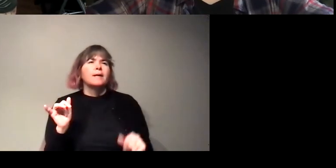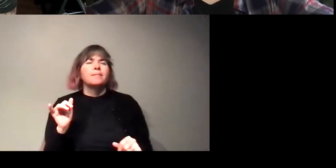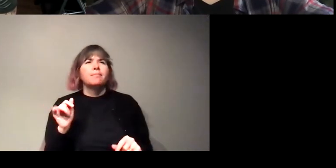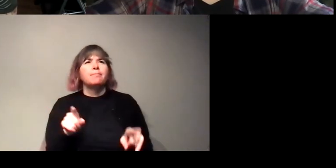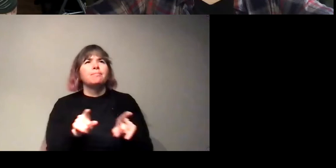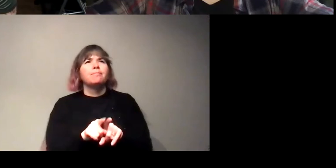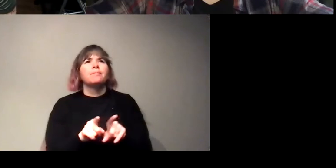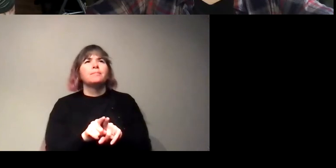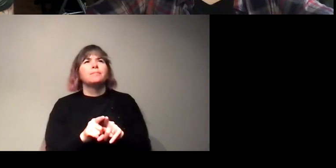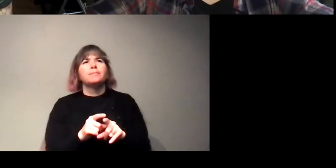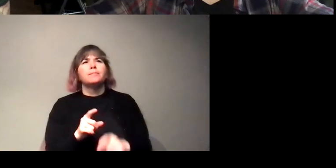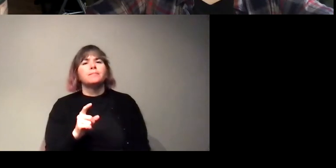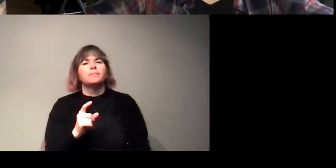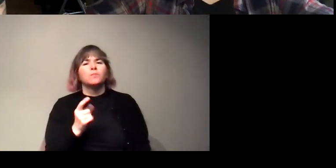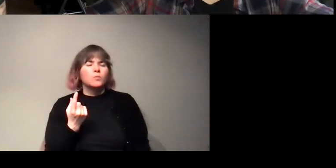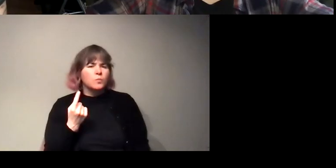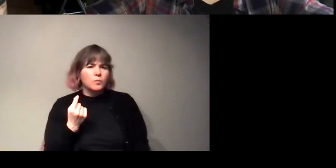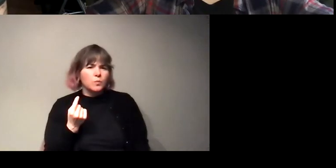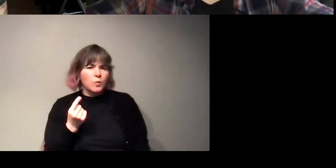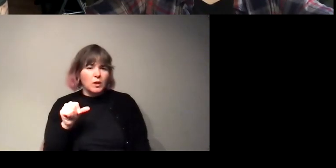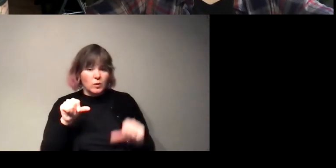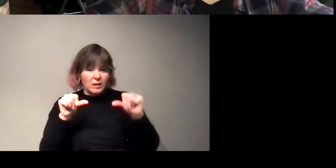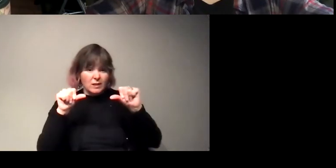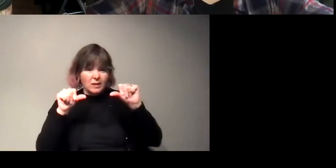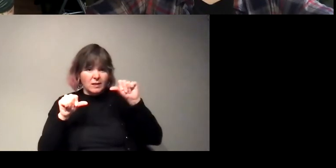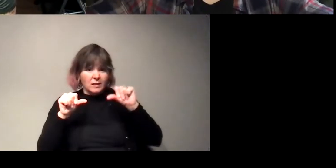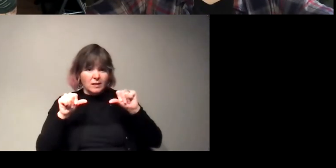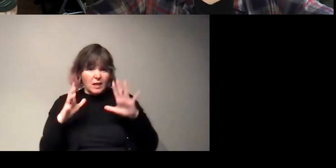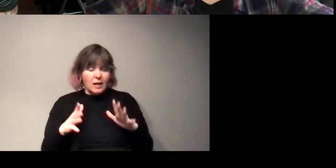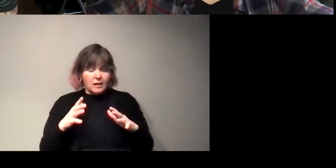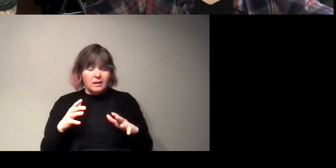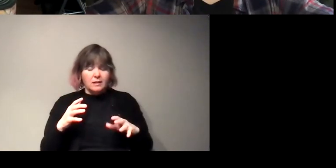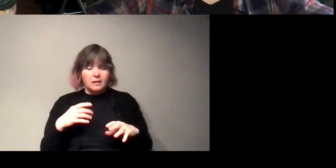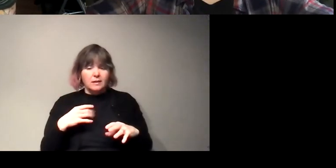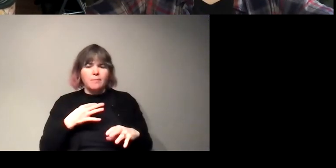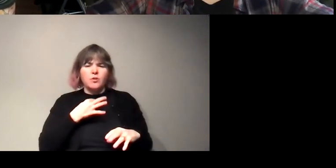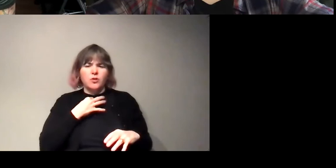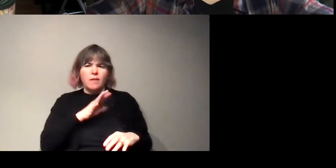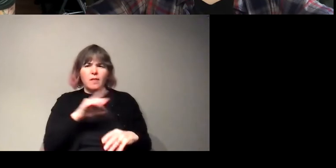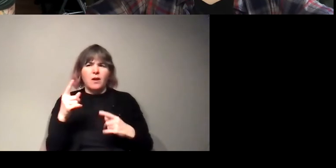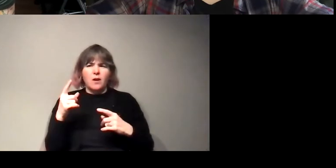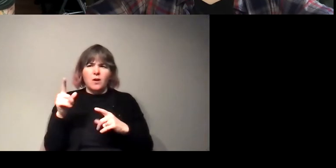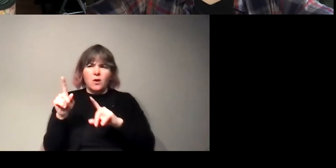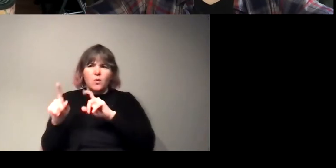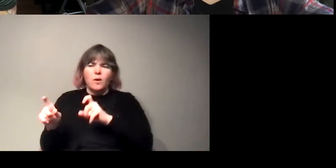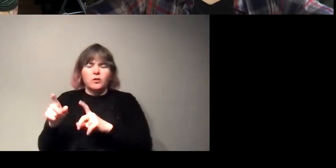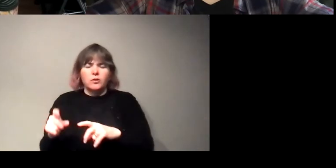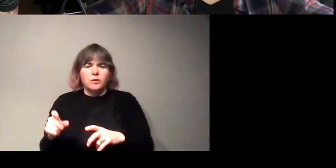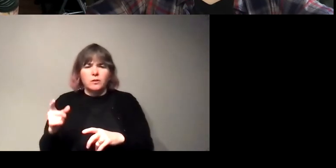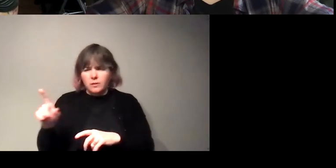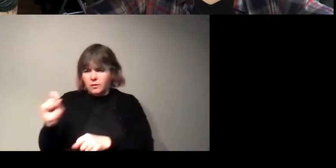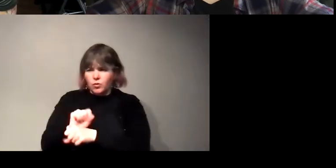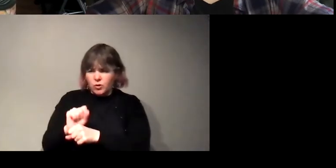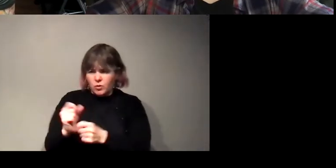also it's what do scientists that I'm interested in the questions they're asking, what are they working